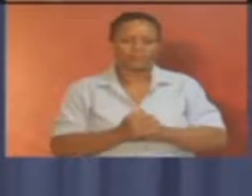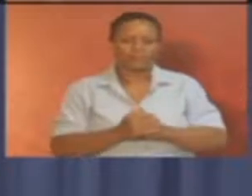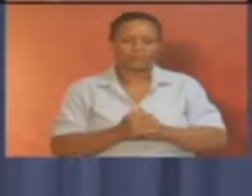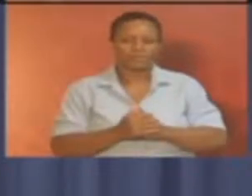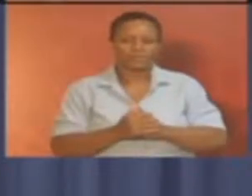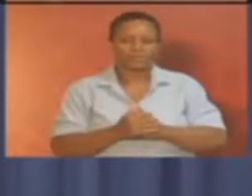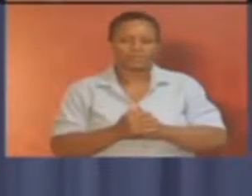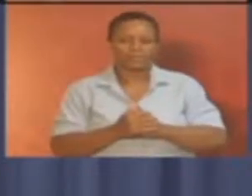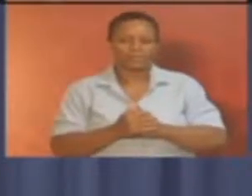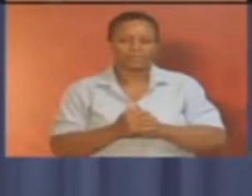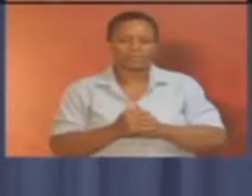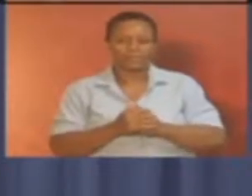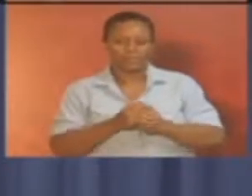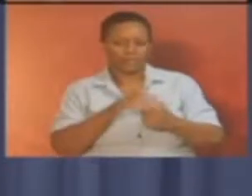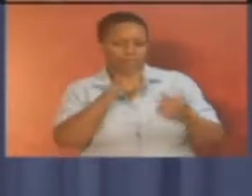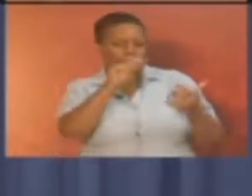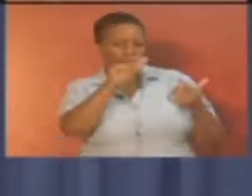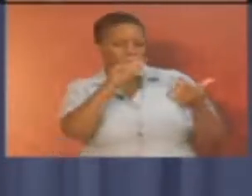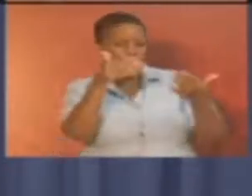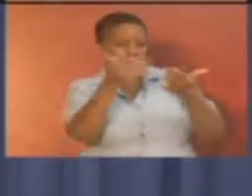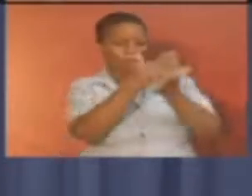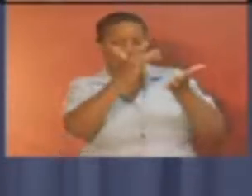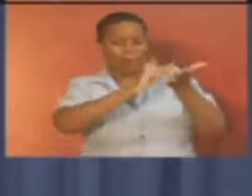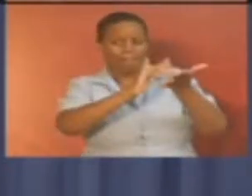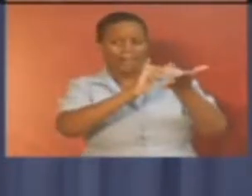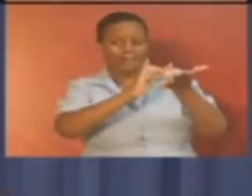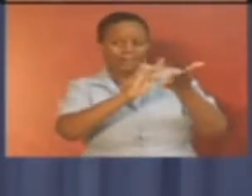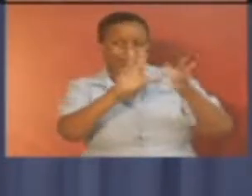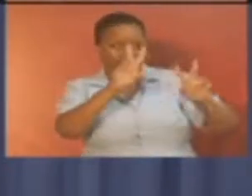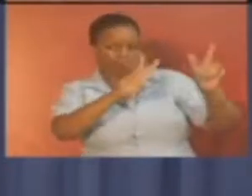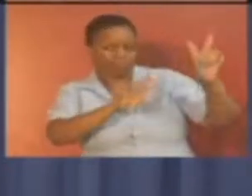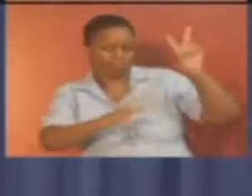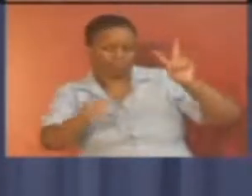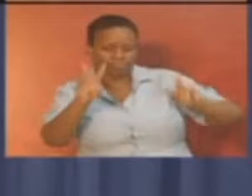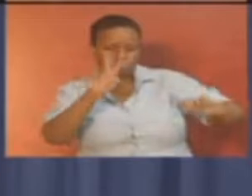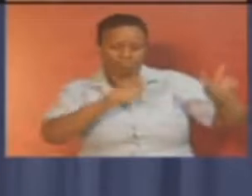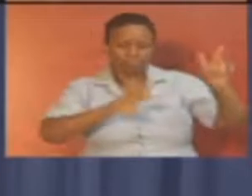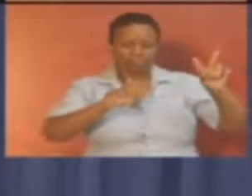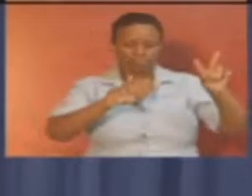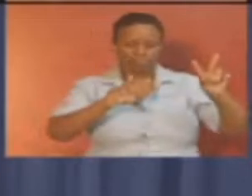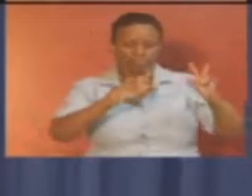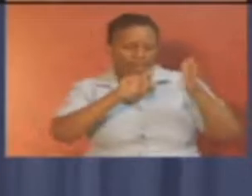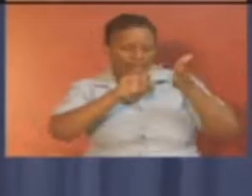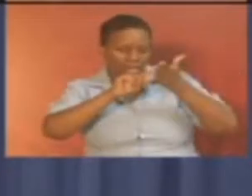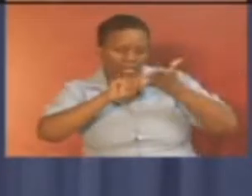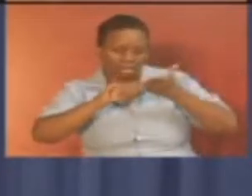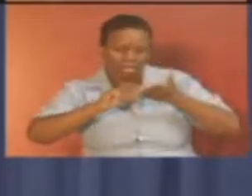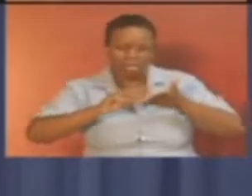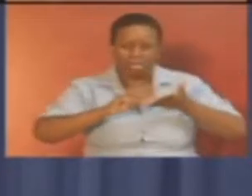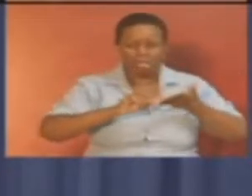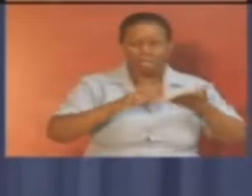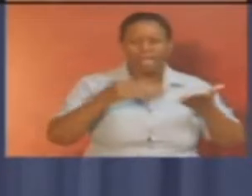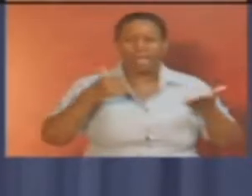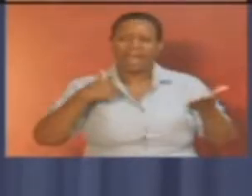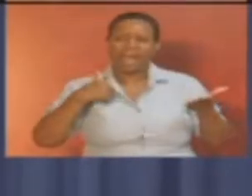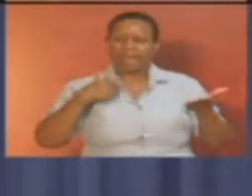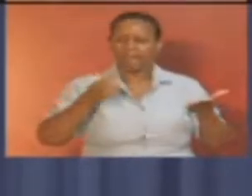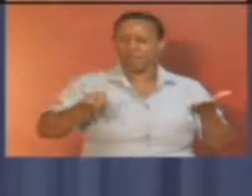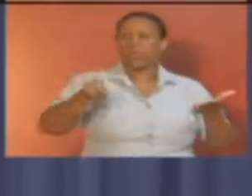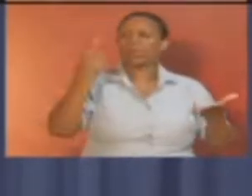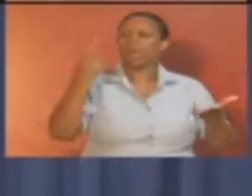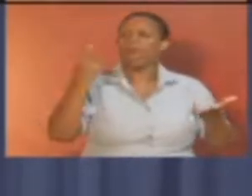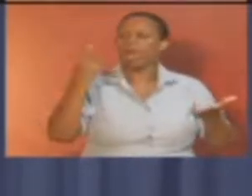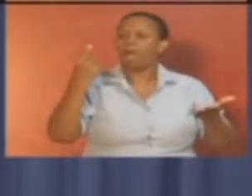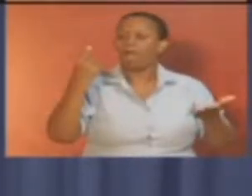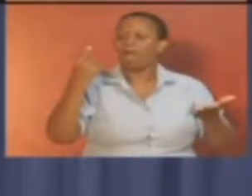drugs, you go through different phases. Preclinical, where you test on animals, then phase 1, you test on a small amount of people, phase 2